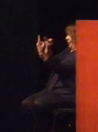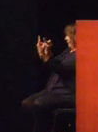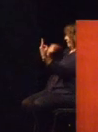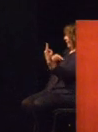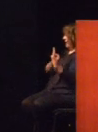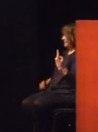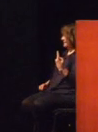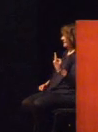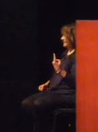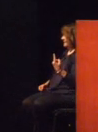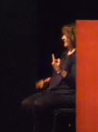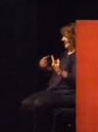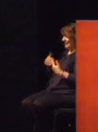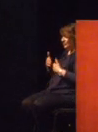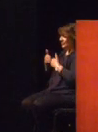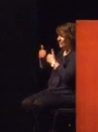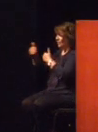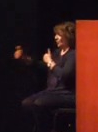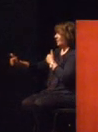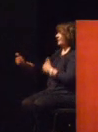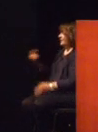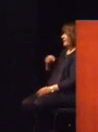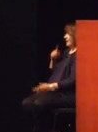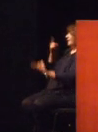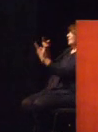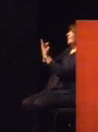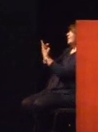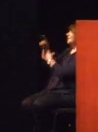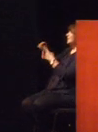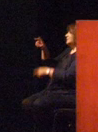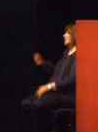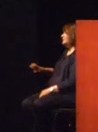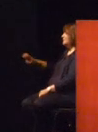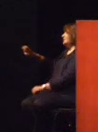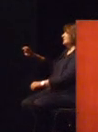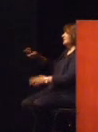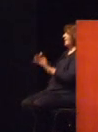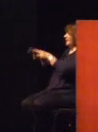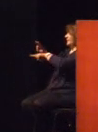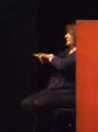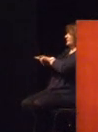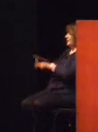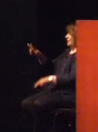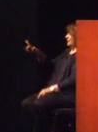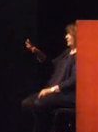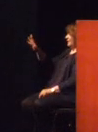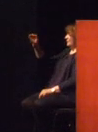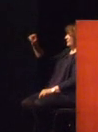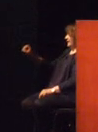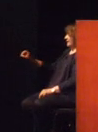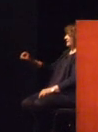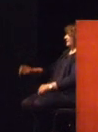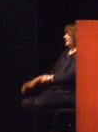have as we are moving forward. Our goal around transfer is an increase of